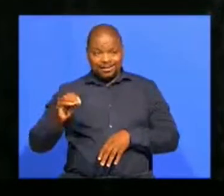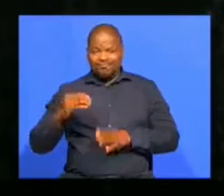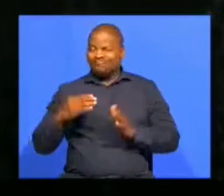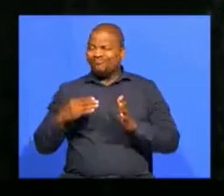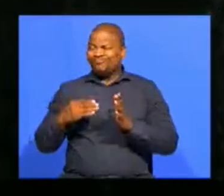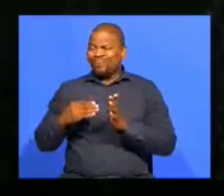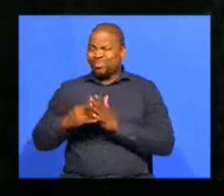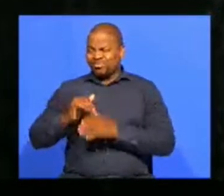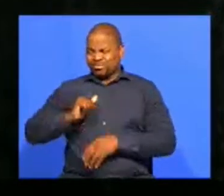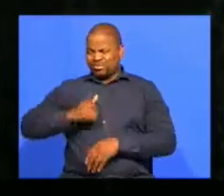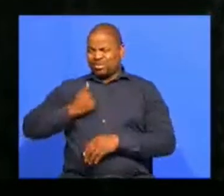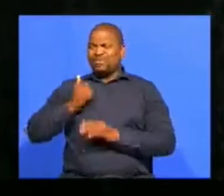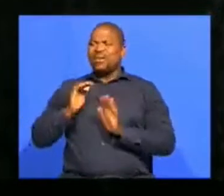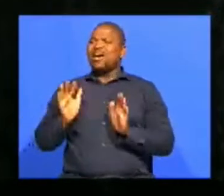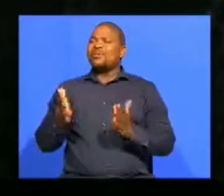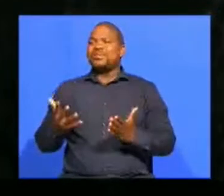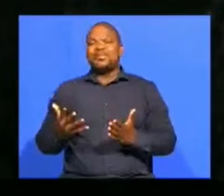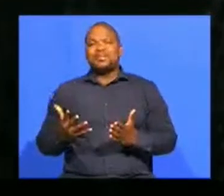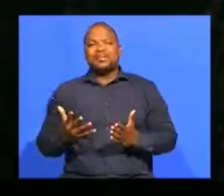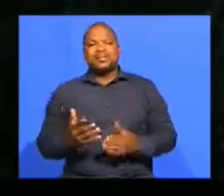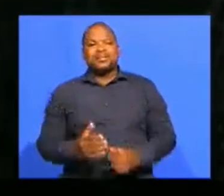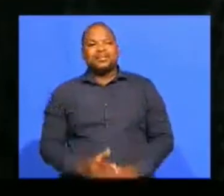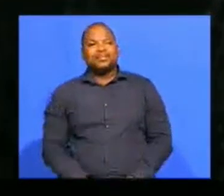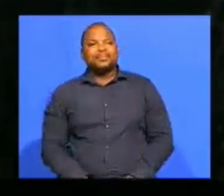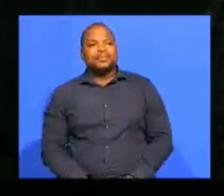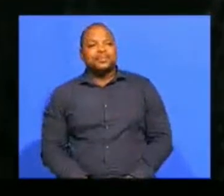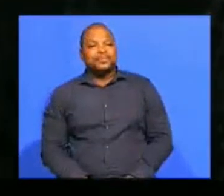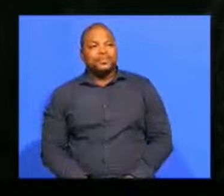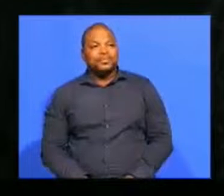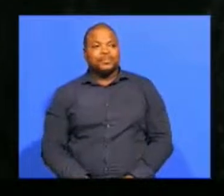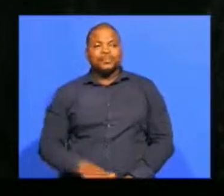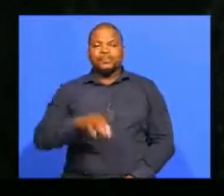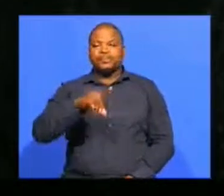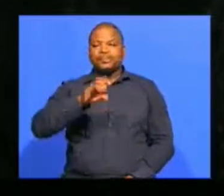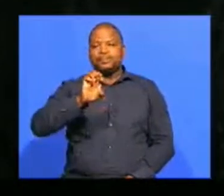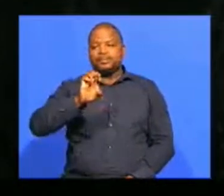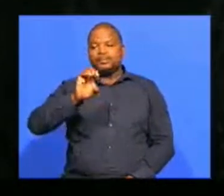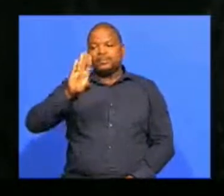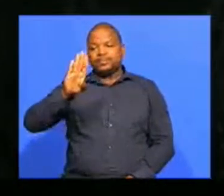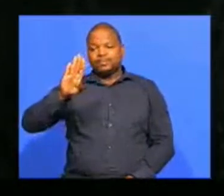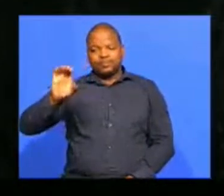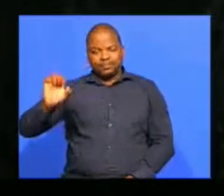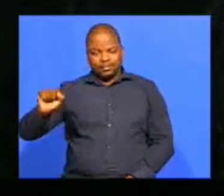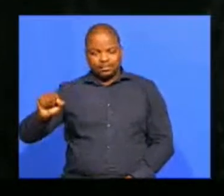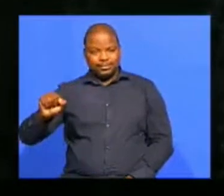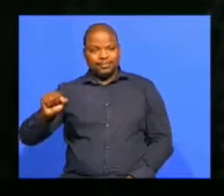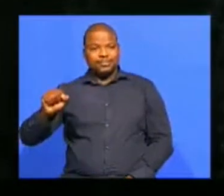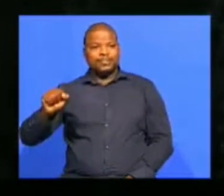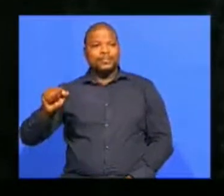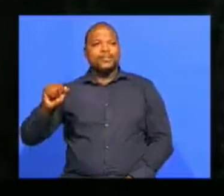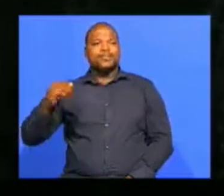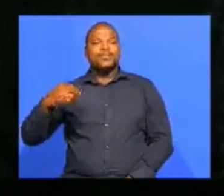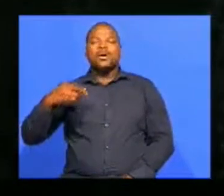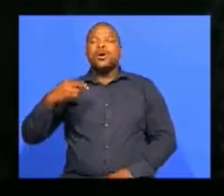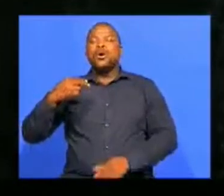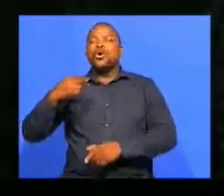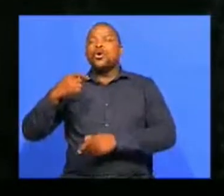ourselves. Yes, De Beers is a company that has its headquarters in the global